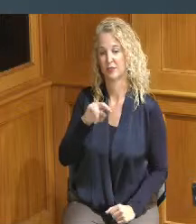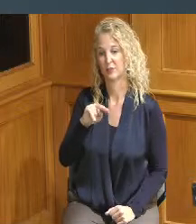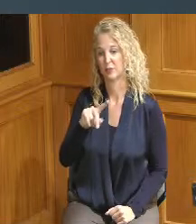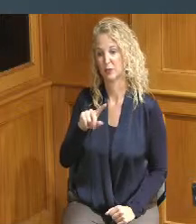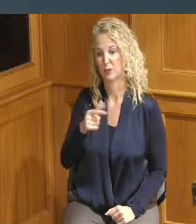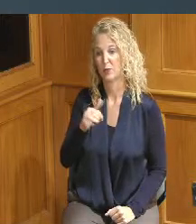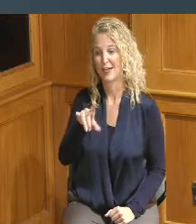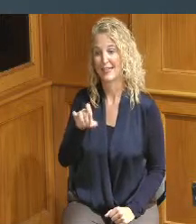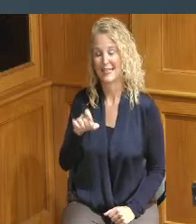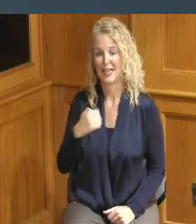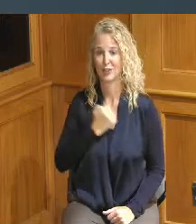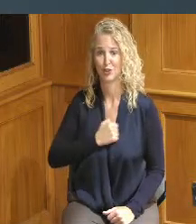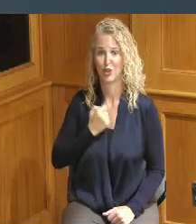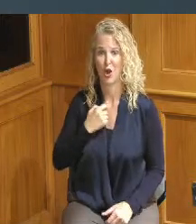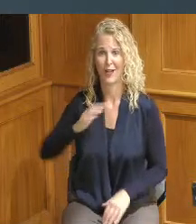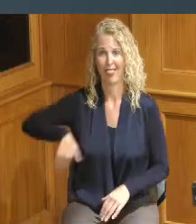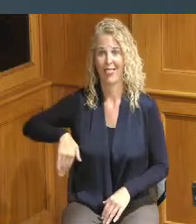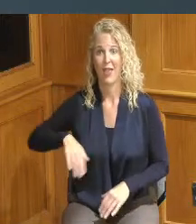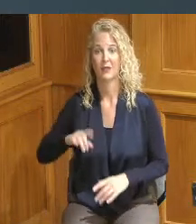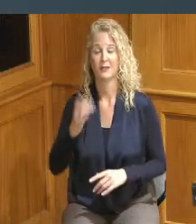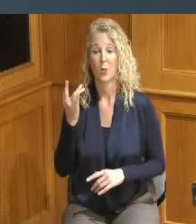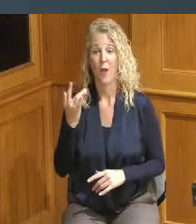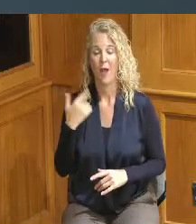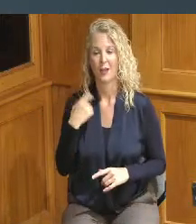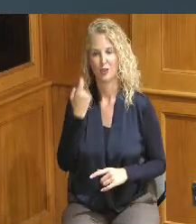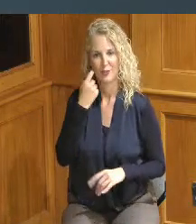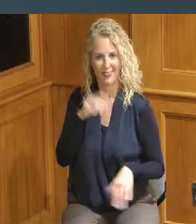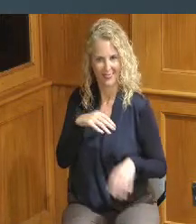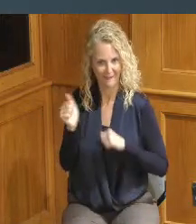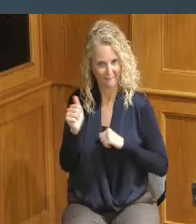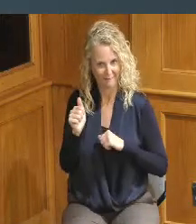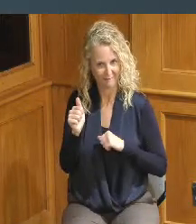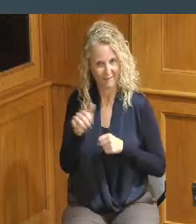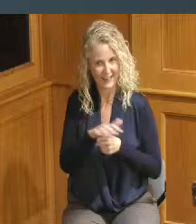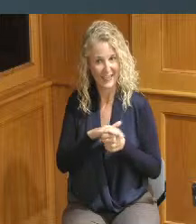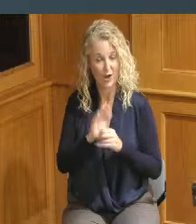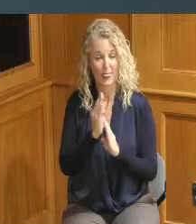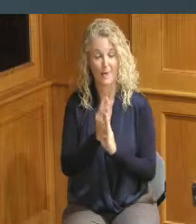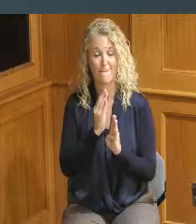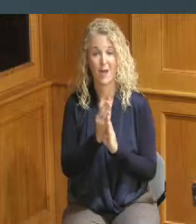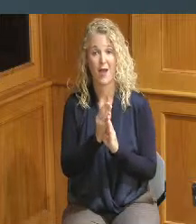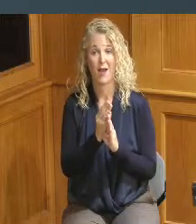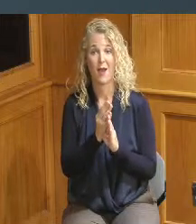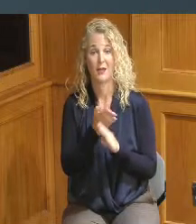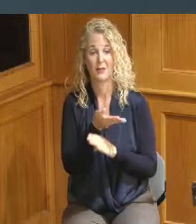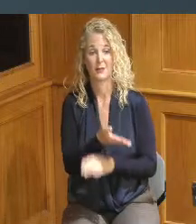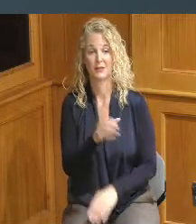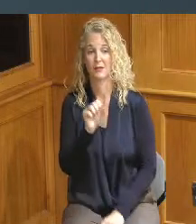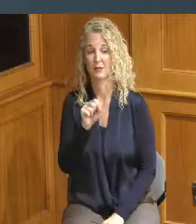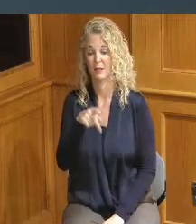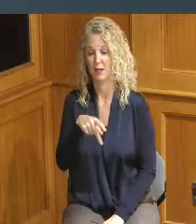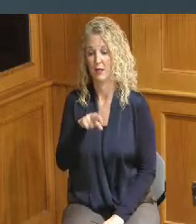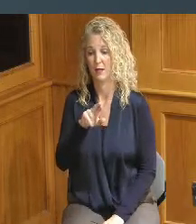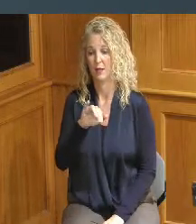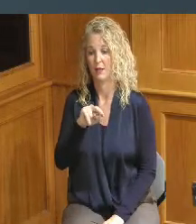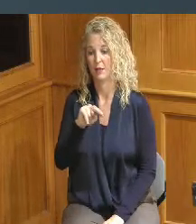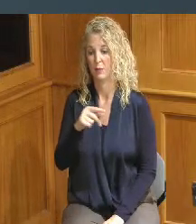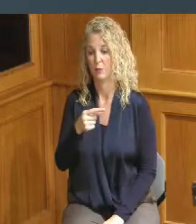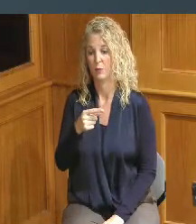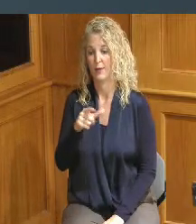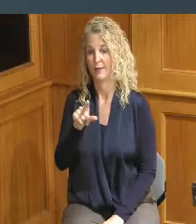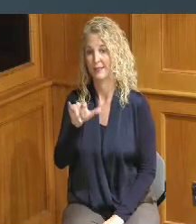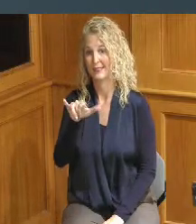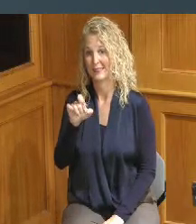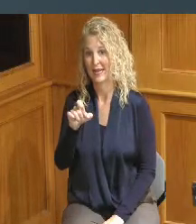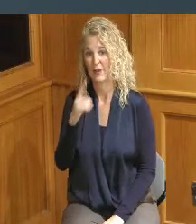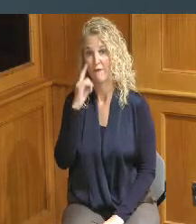100 miles an hour to get in here, because our bus is out in Springdale, and we're there for